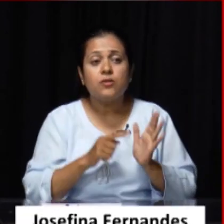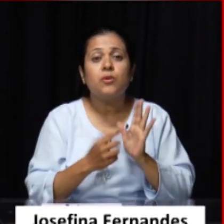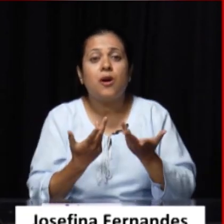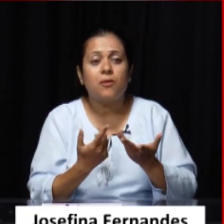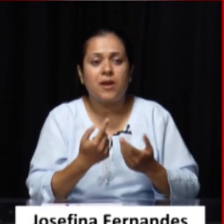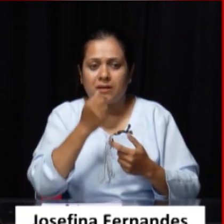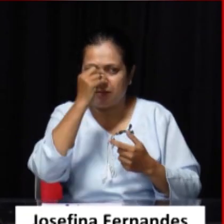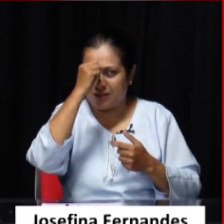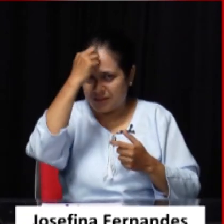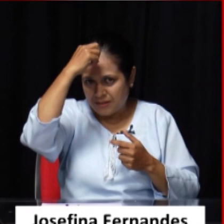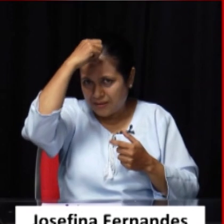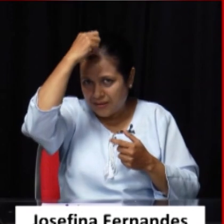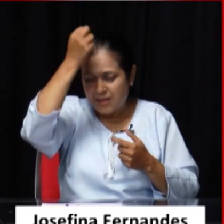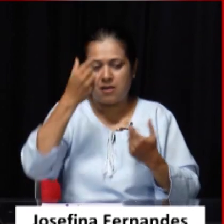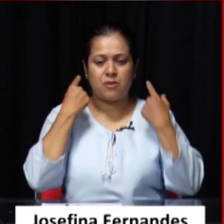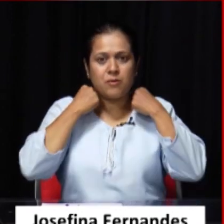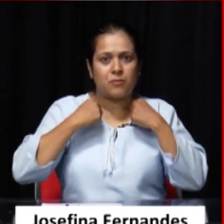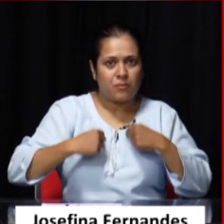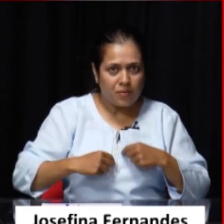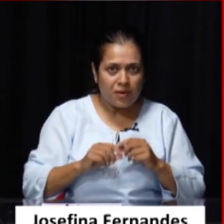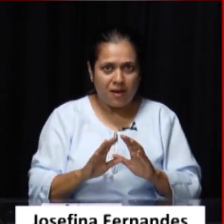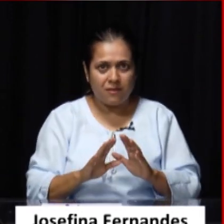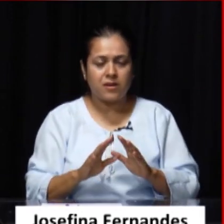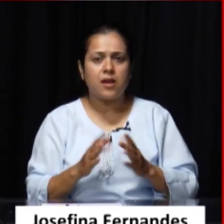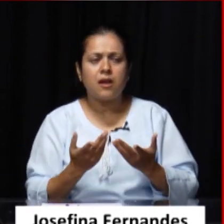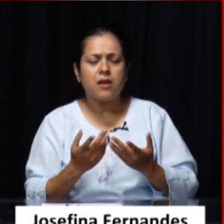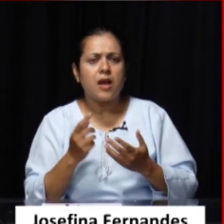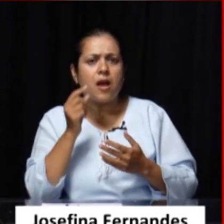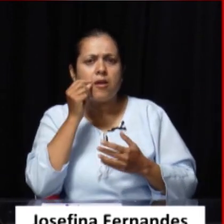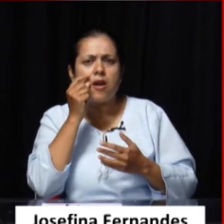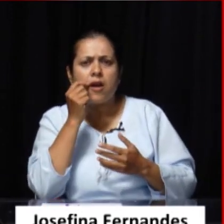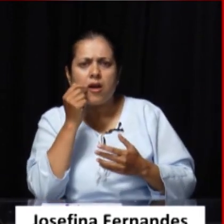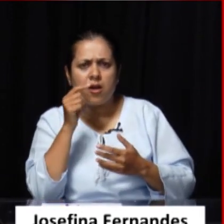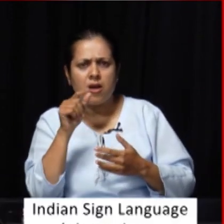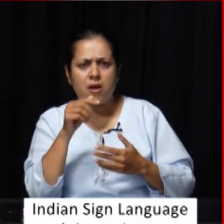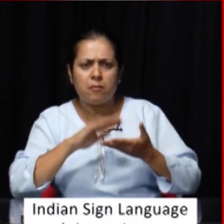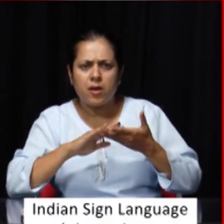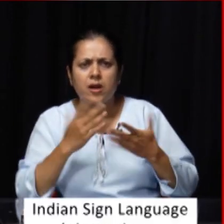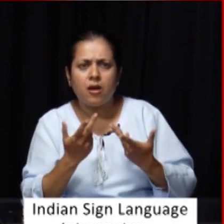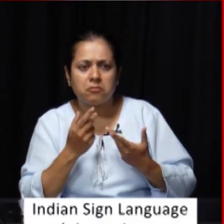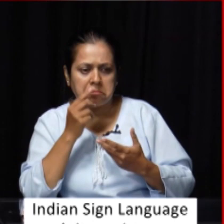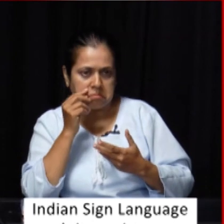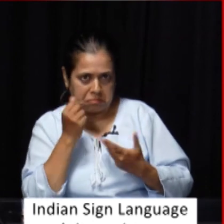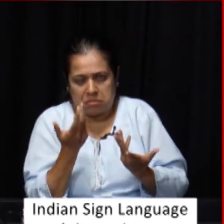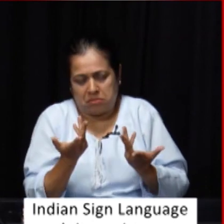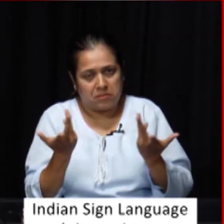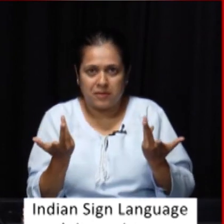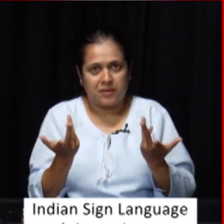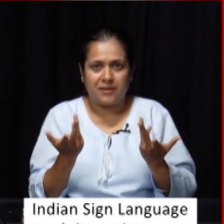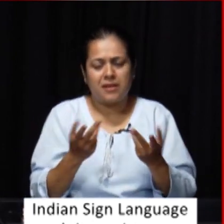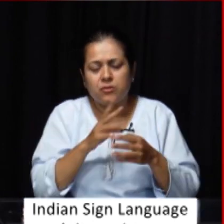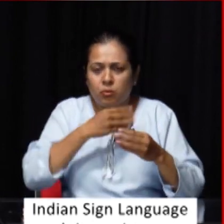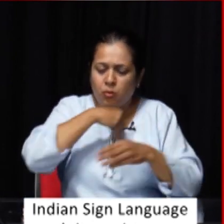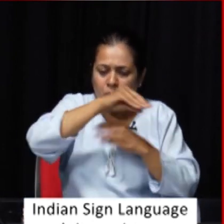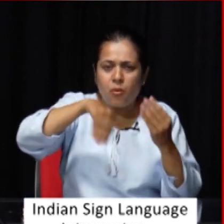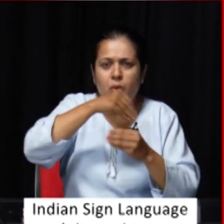Kukum laupi. Mangal sutra galpi. Dadla, how do you say? Nisho muntalo. So